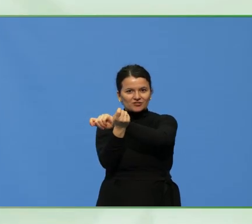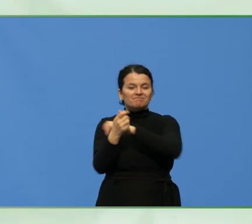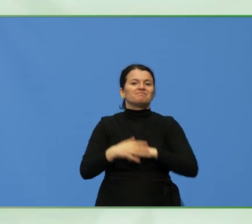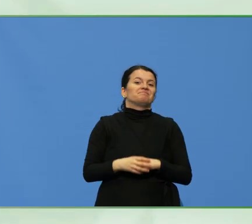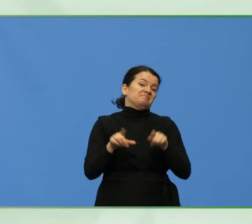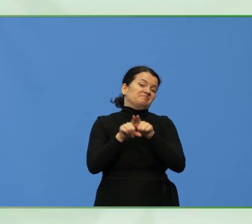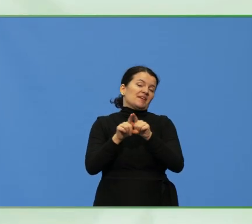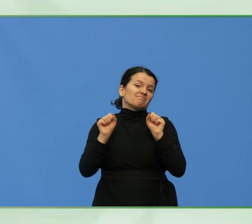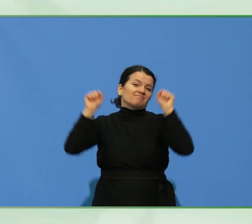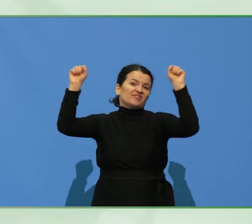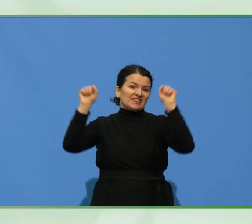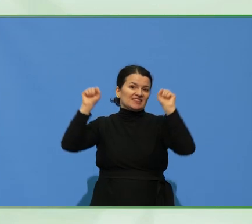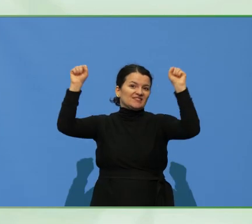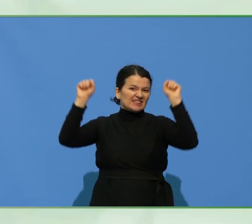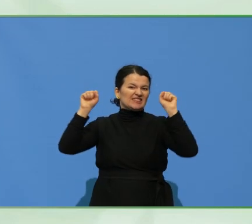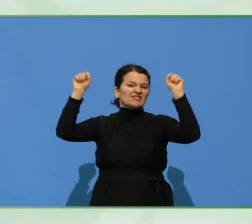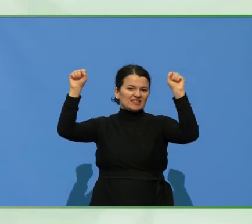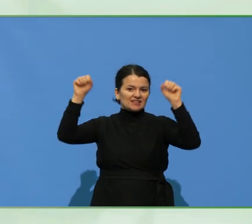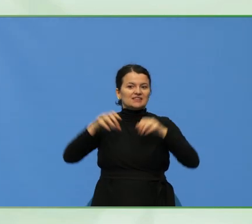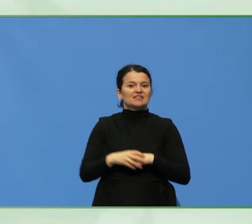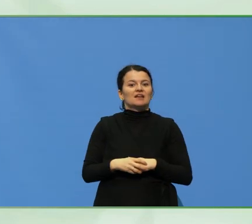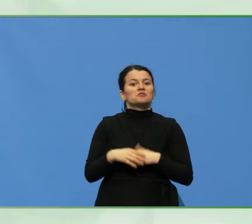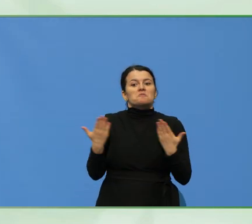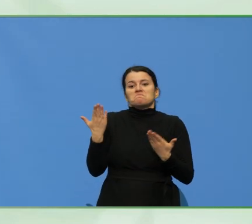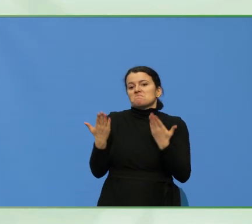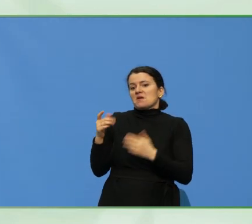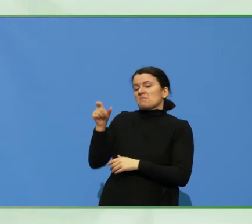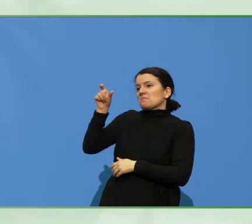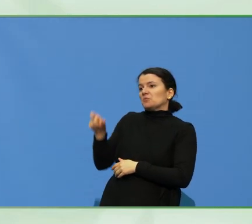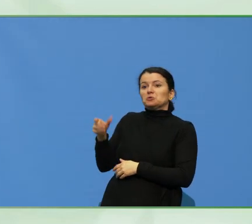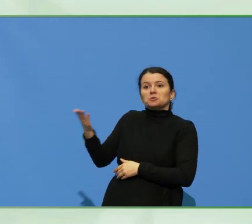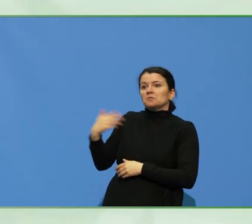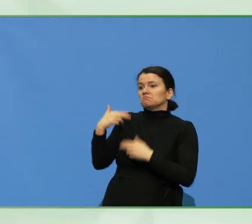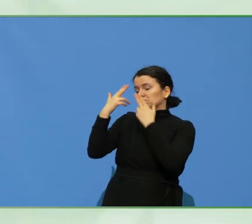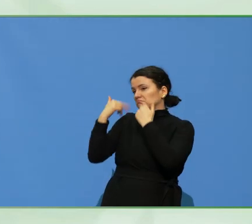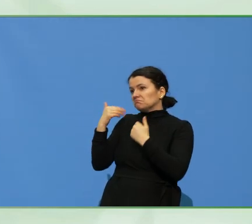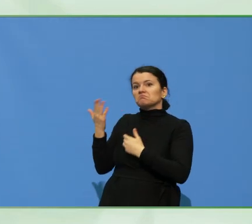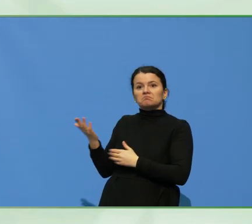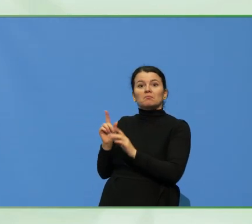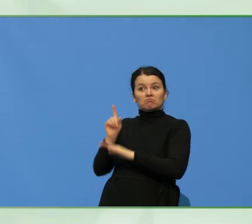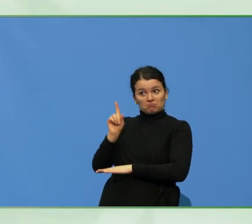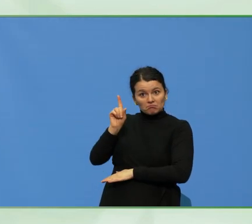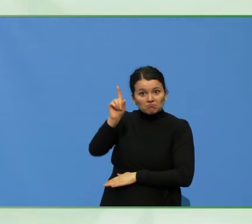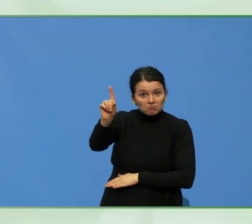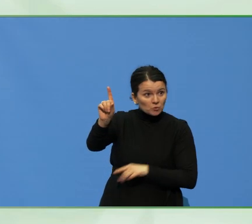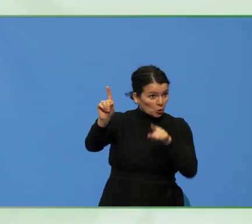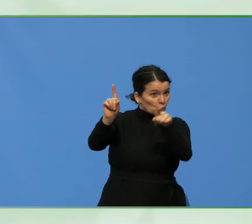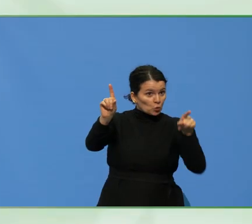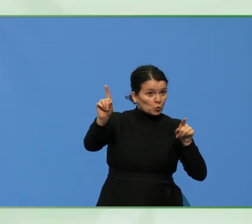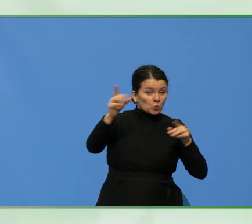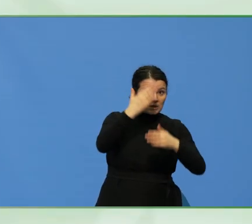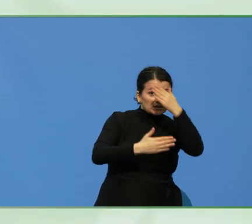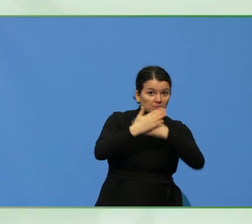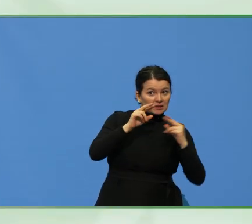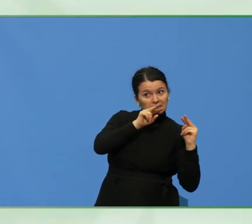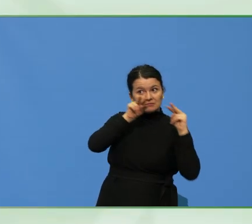don't see. Think, when was the last time that you went into a gym or yoga studio and saw people with disabilities there